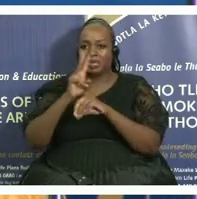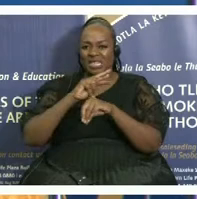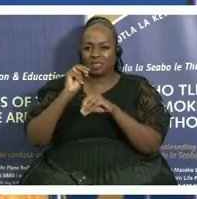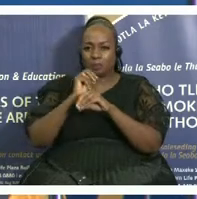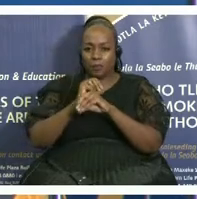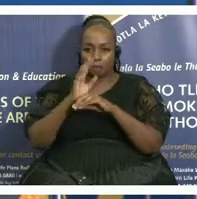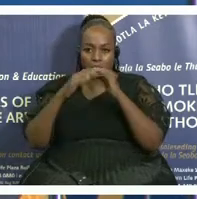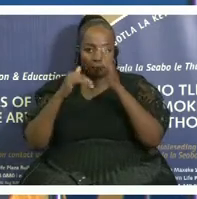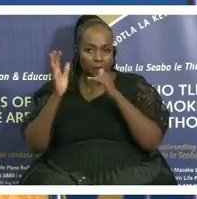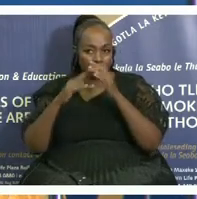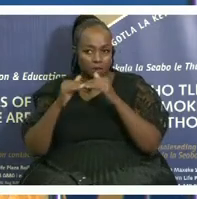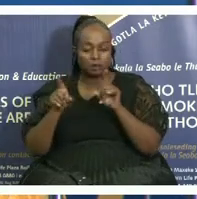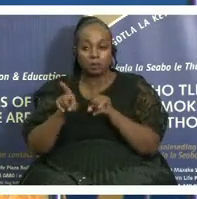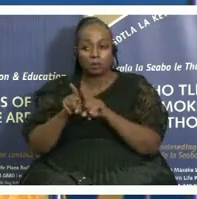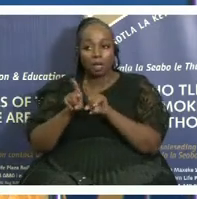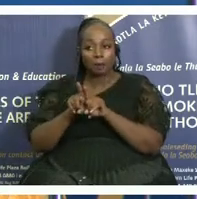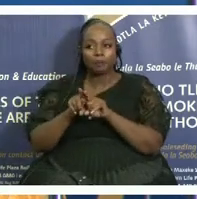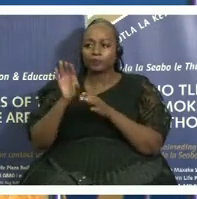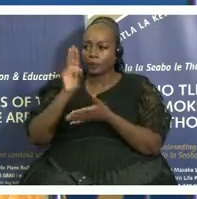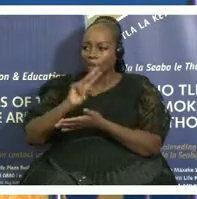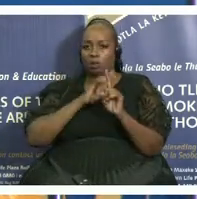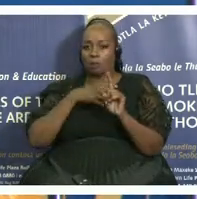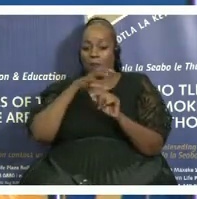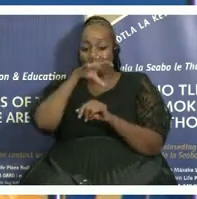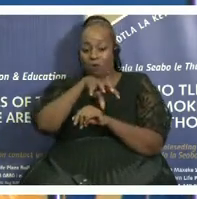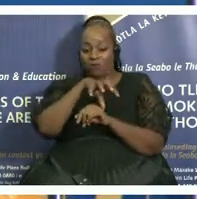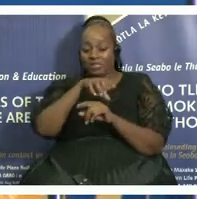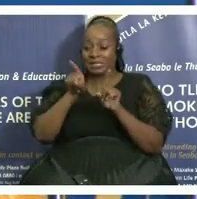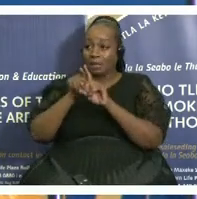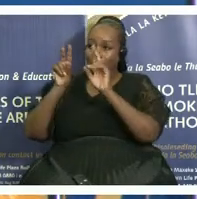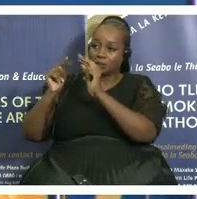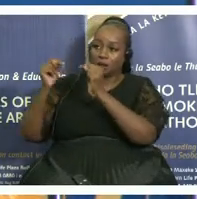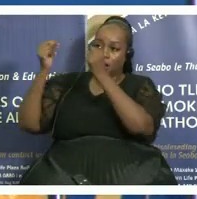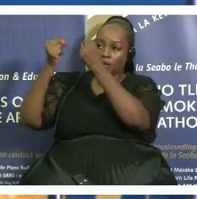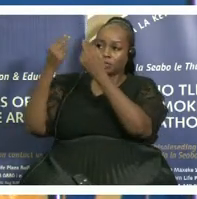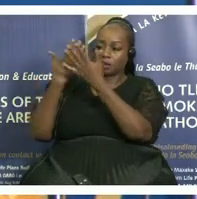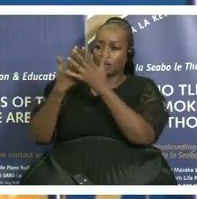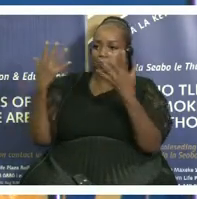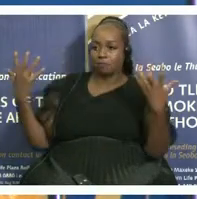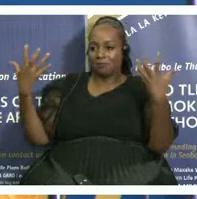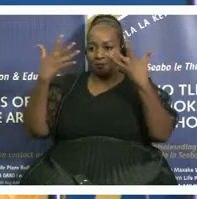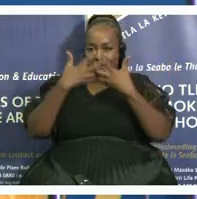Municipalities will be supported by COCTA and DISTIA. We will